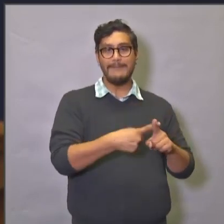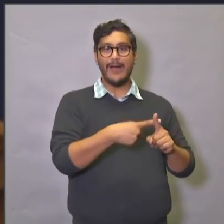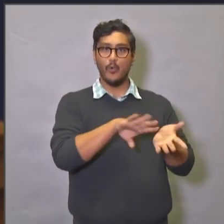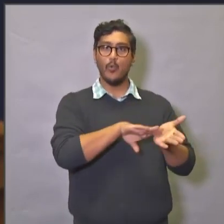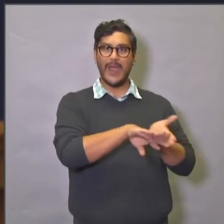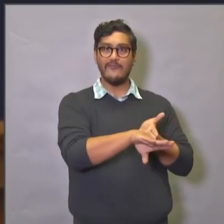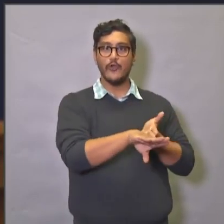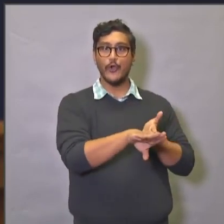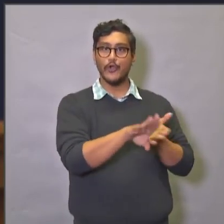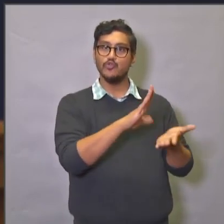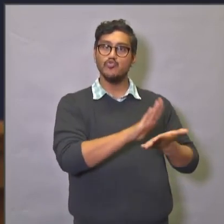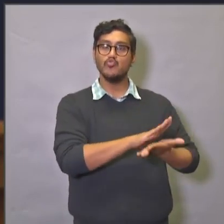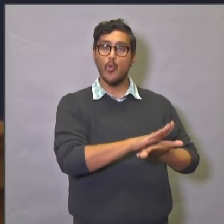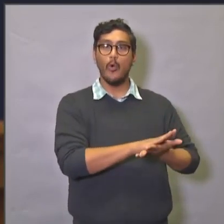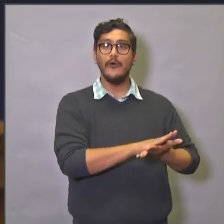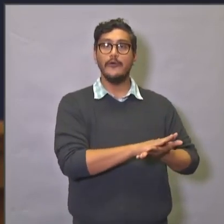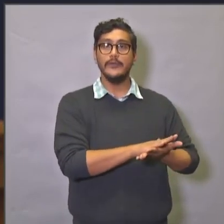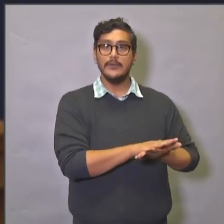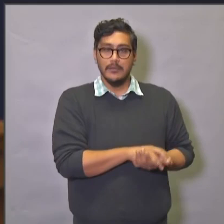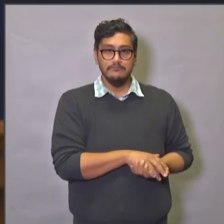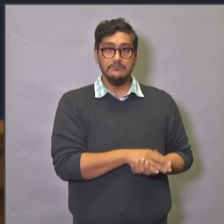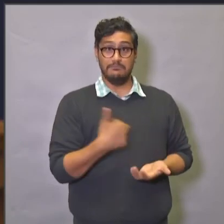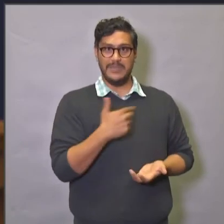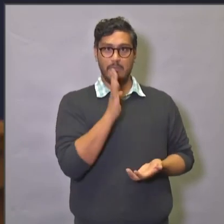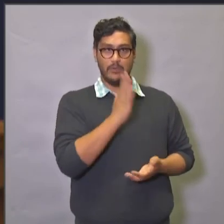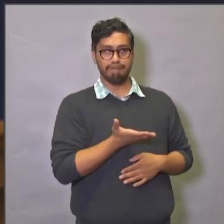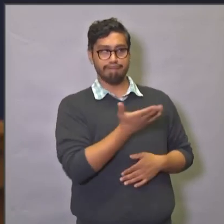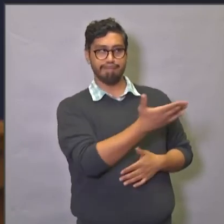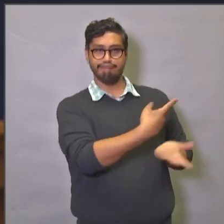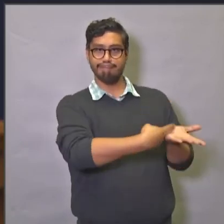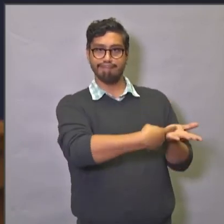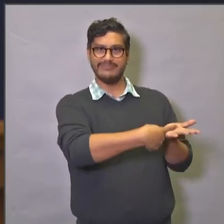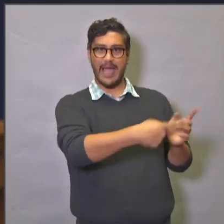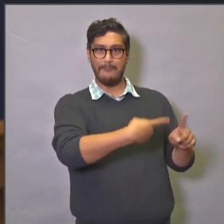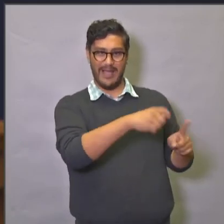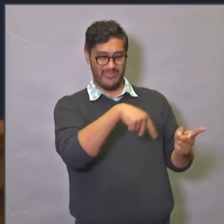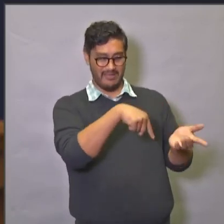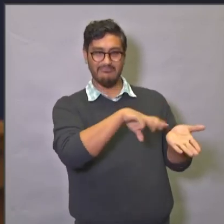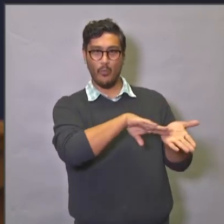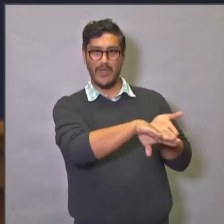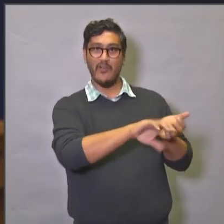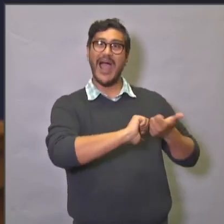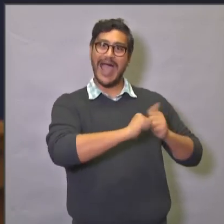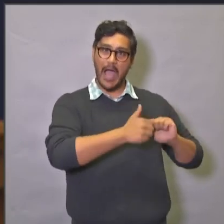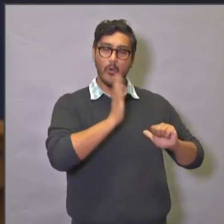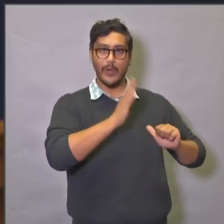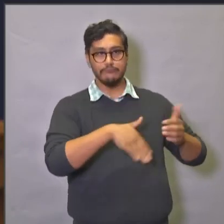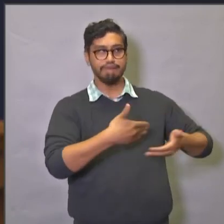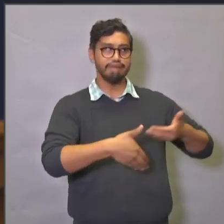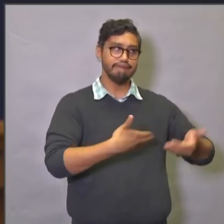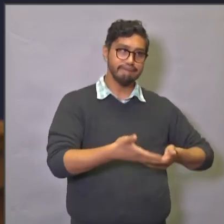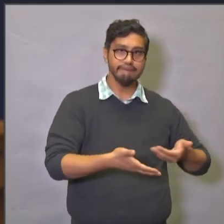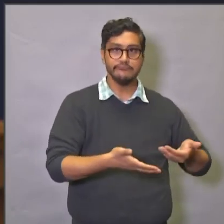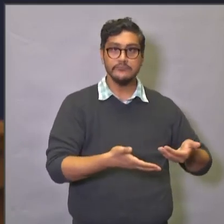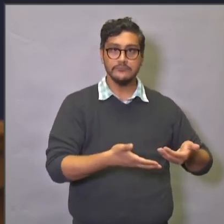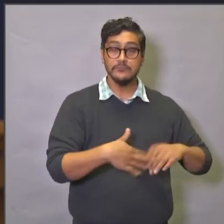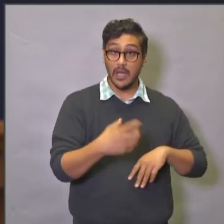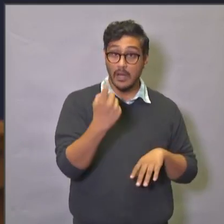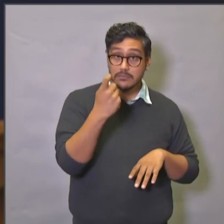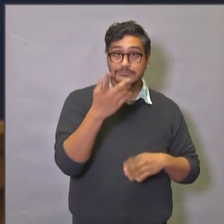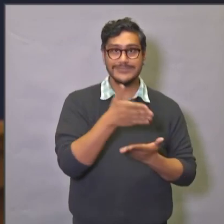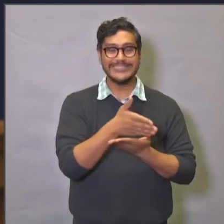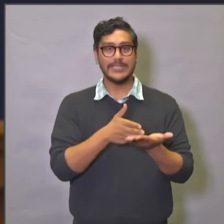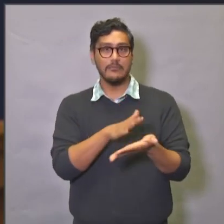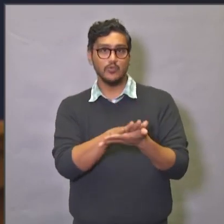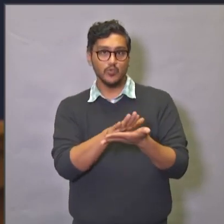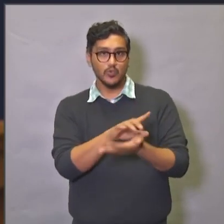up along with Supervisor Hahn to discuss the waiver and how we proceed, understanding that there are schools that